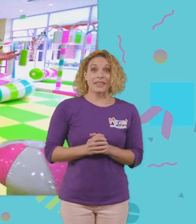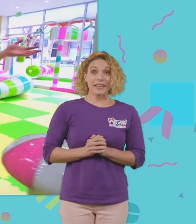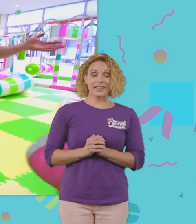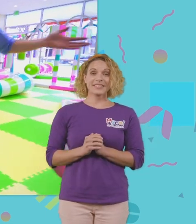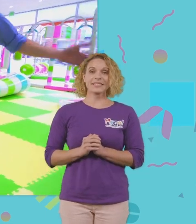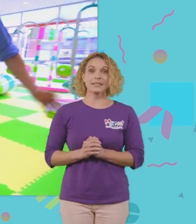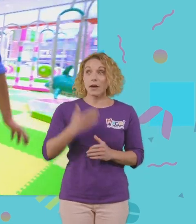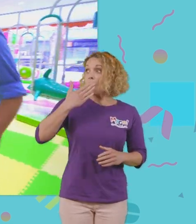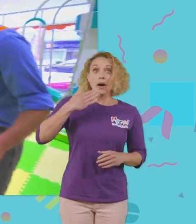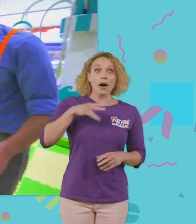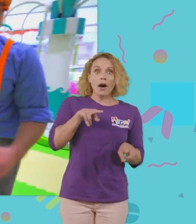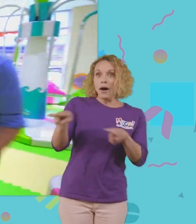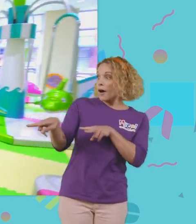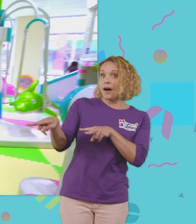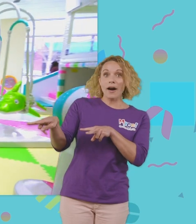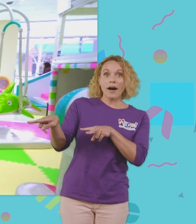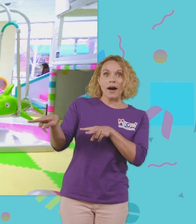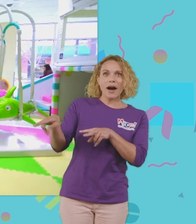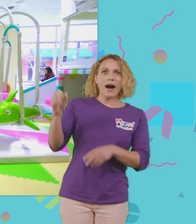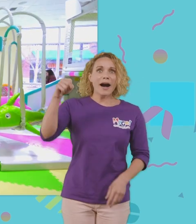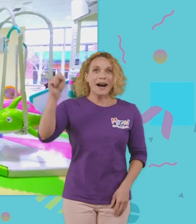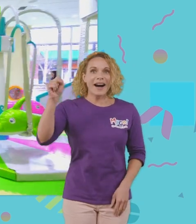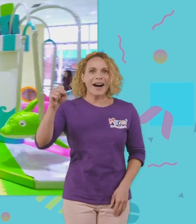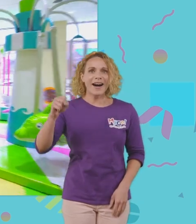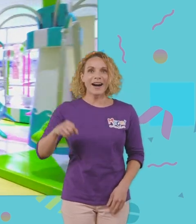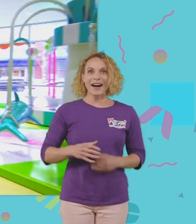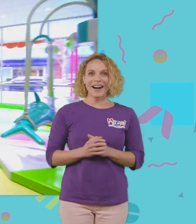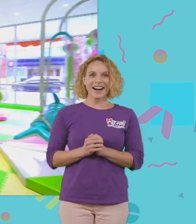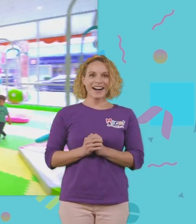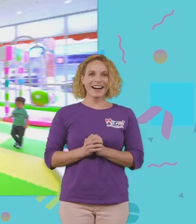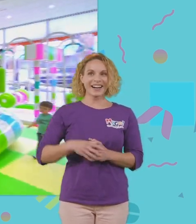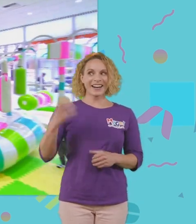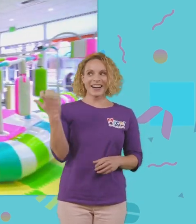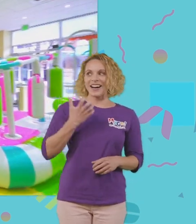What? Here we go! Let's... Oh, look at what it is! Yeah!